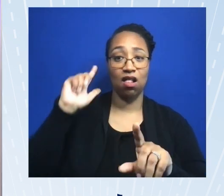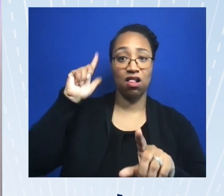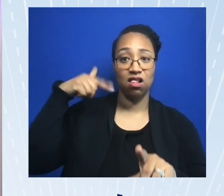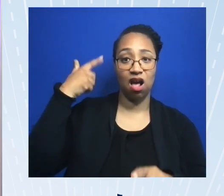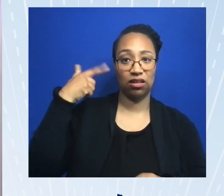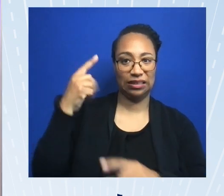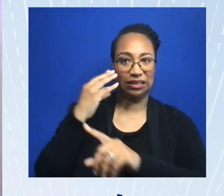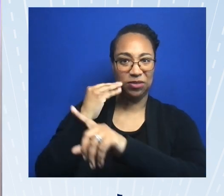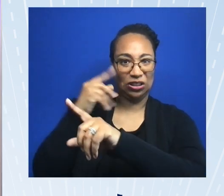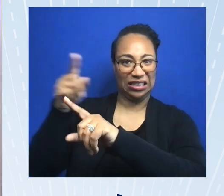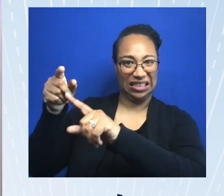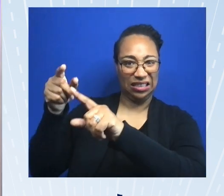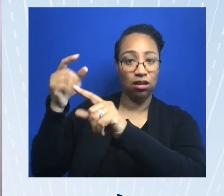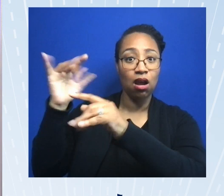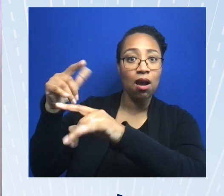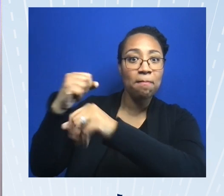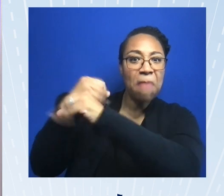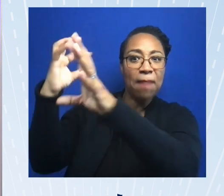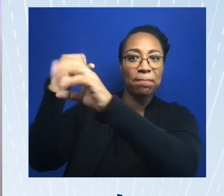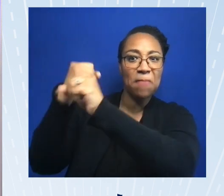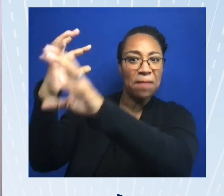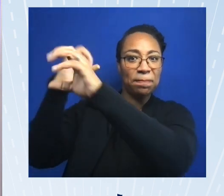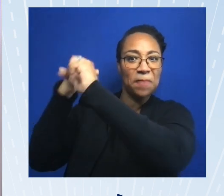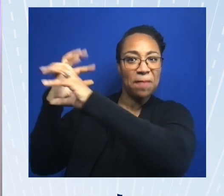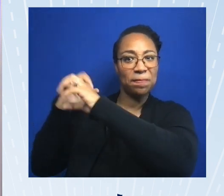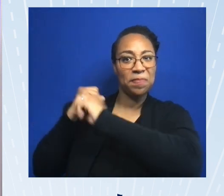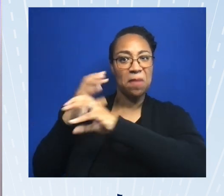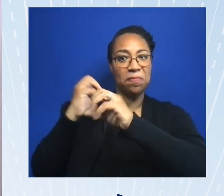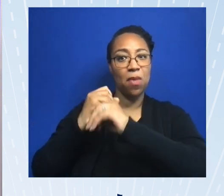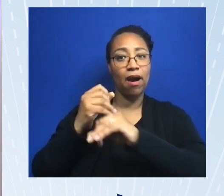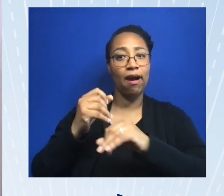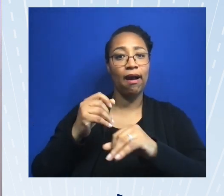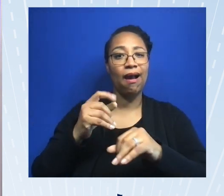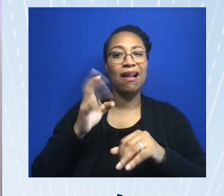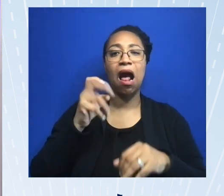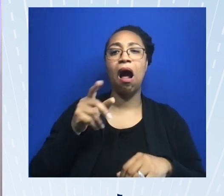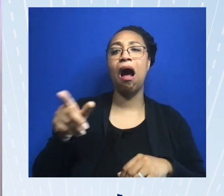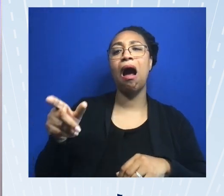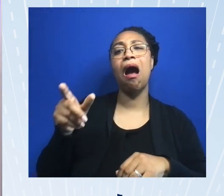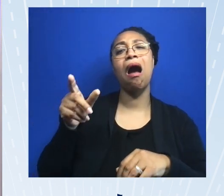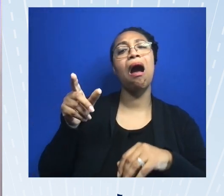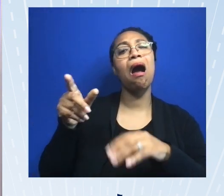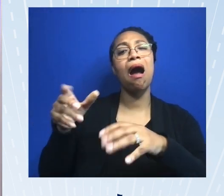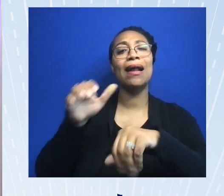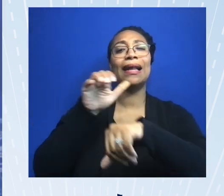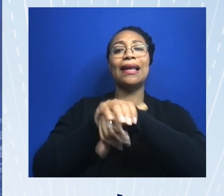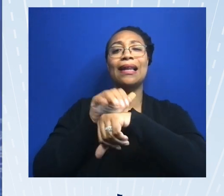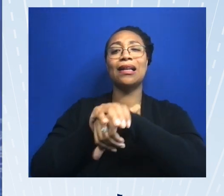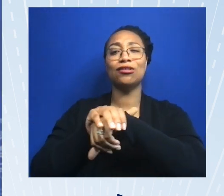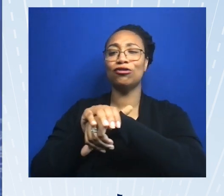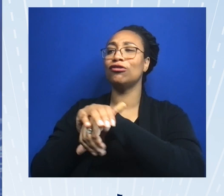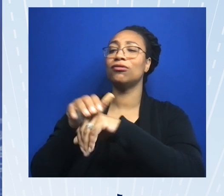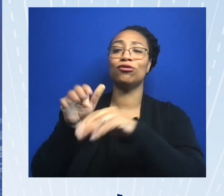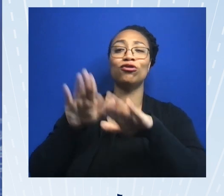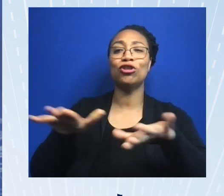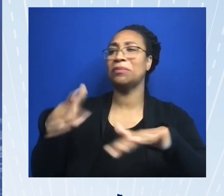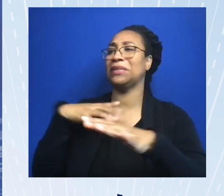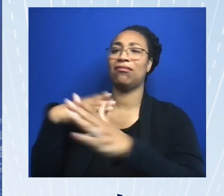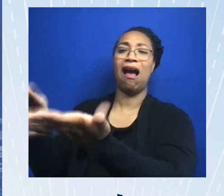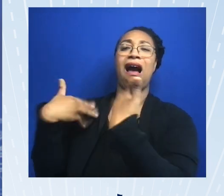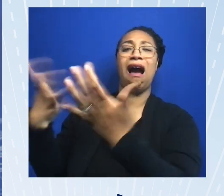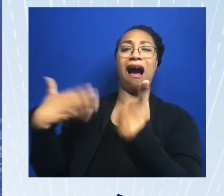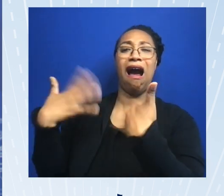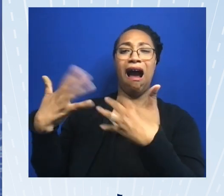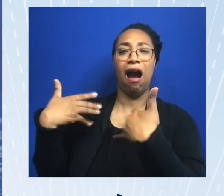historical expertise to recognize the sole difference between these two sets of children. That was